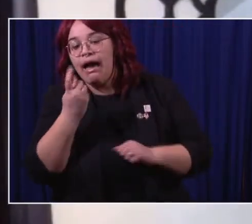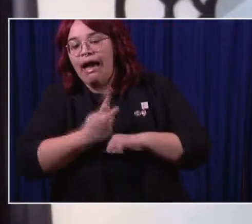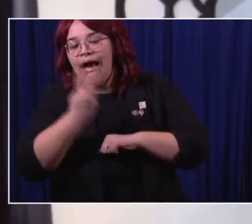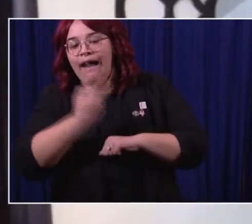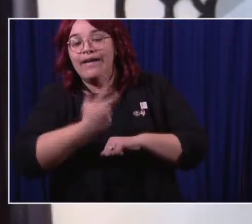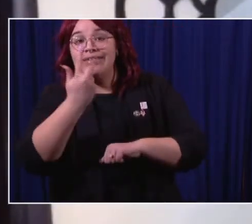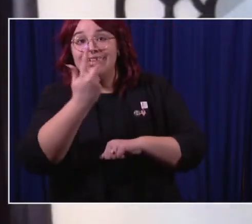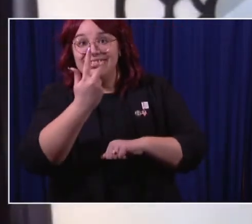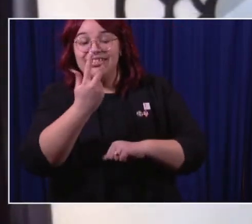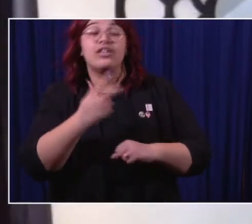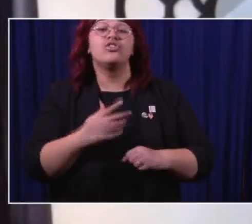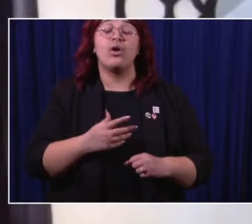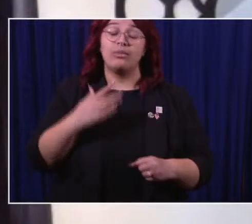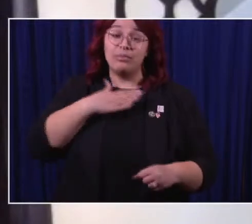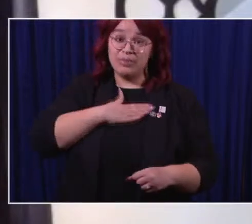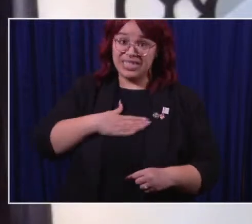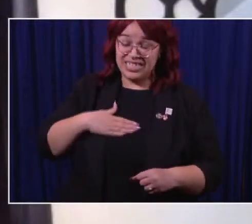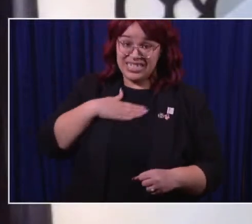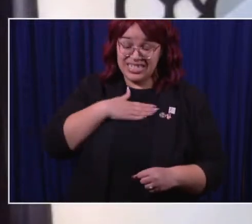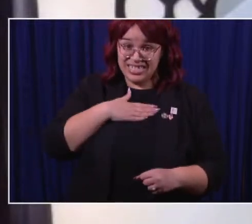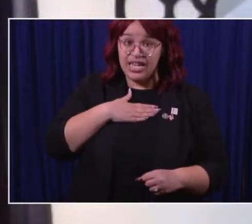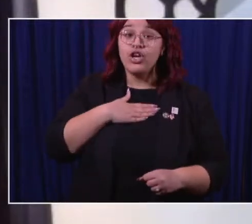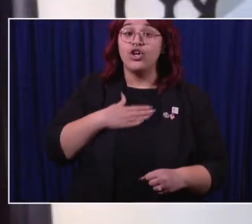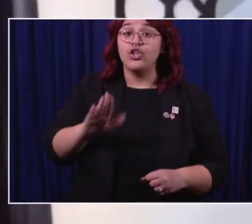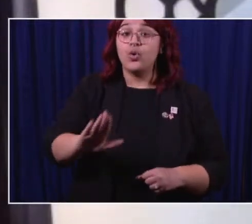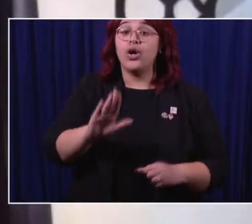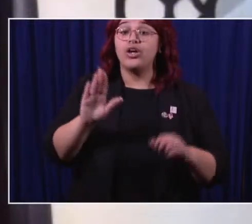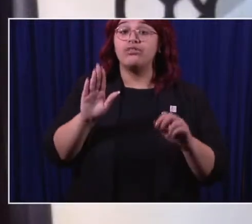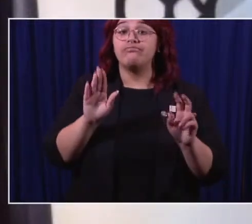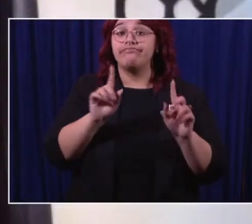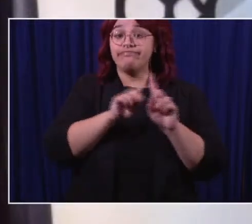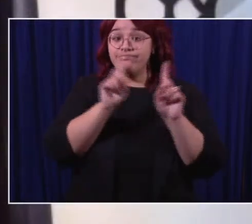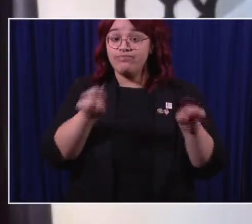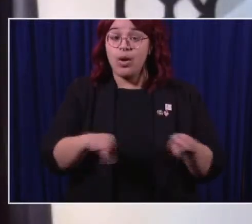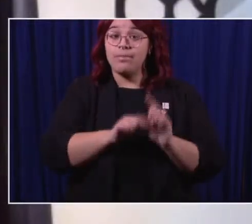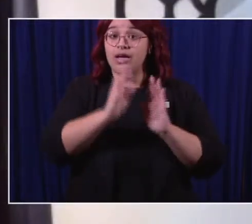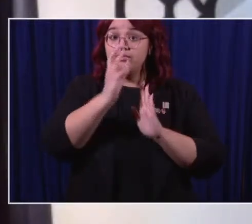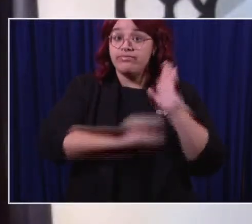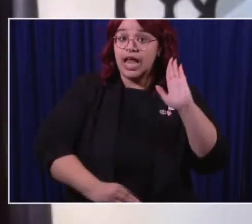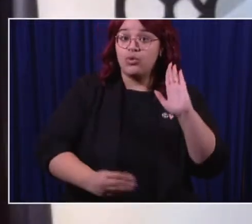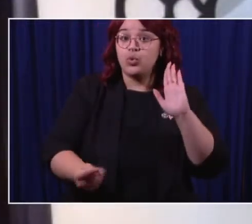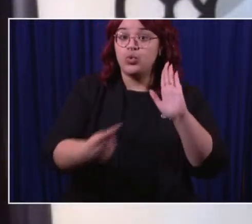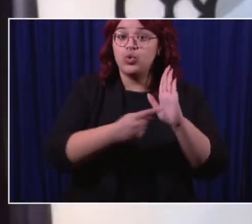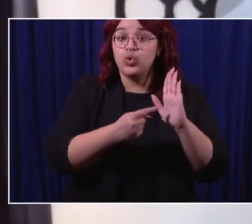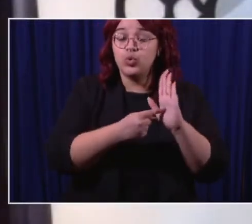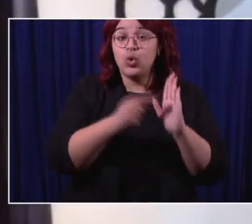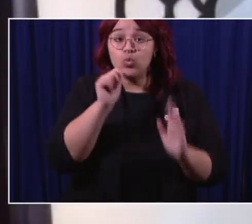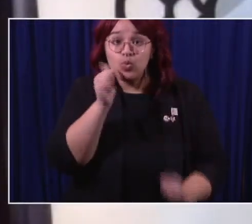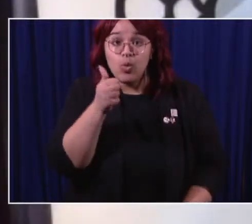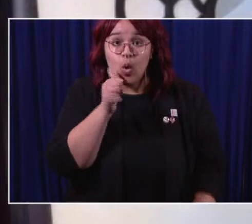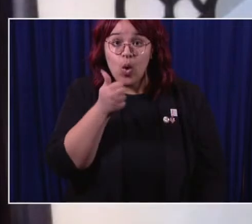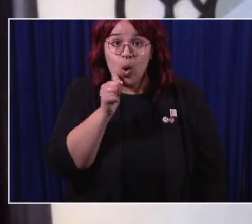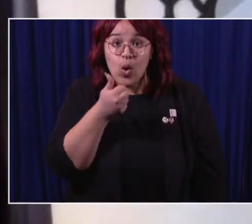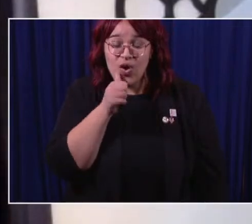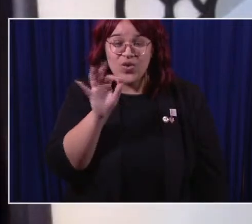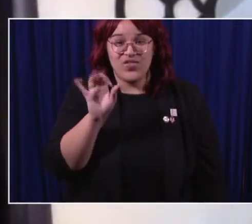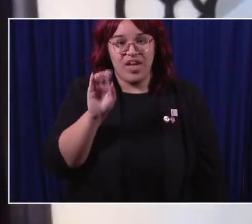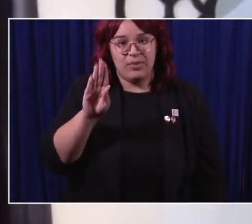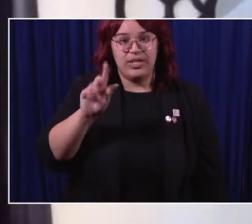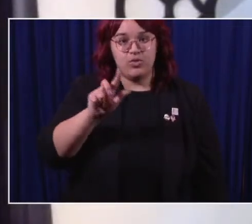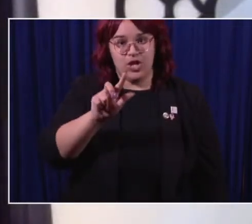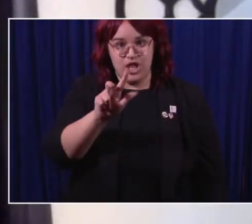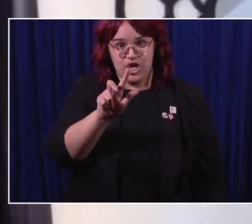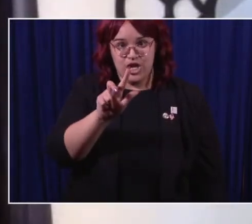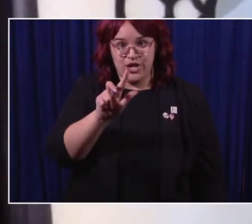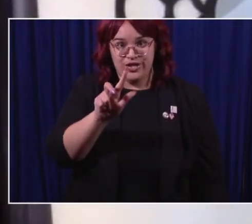your program enrollment survey no later than tomorrow, February 23rd, so that we can be certain that